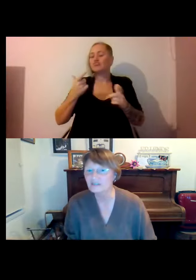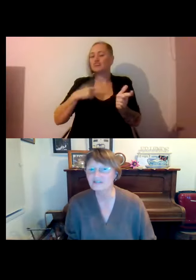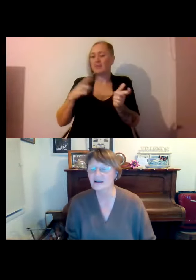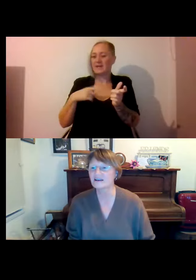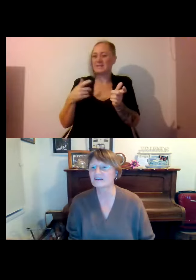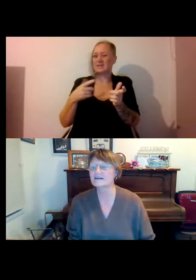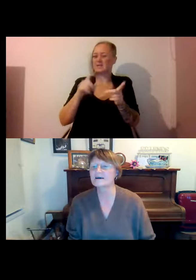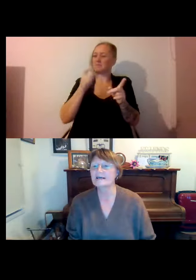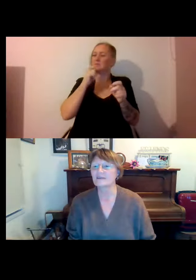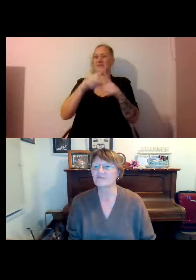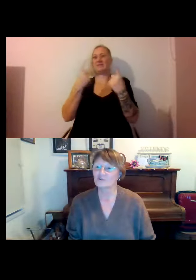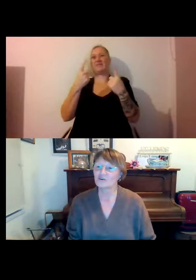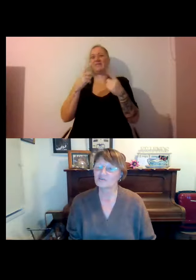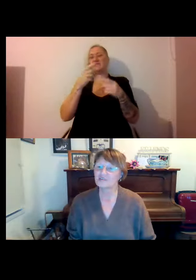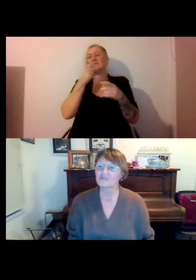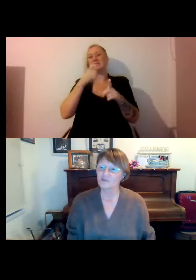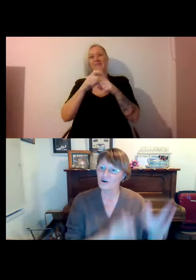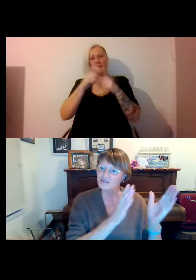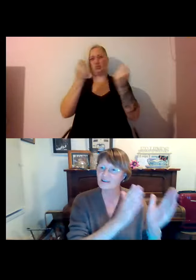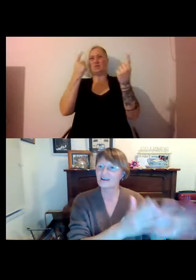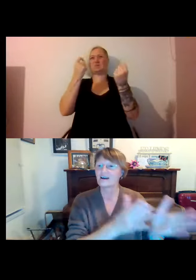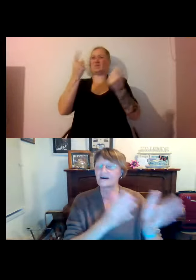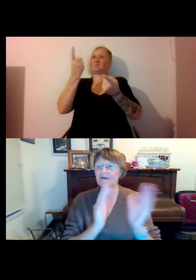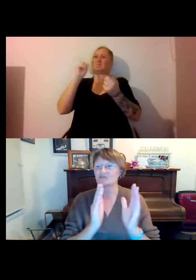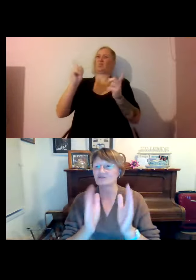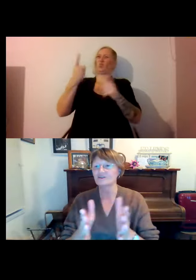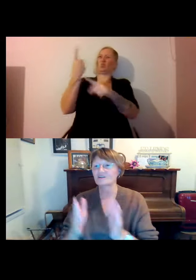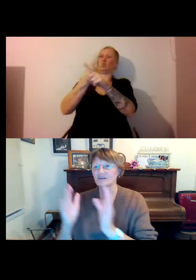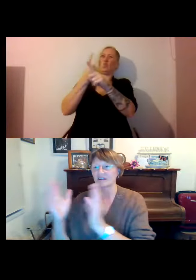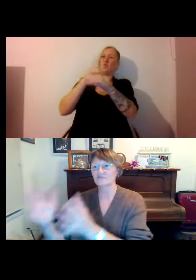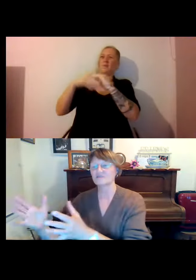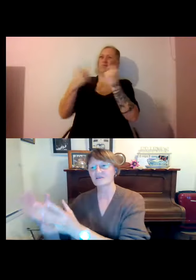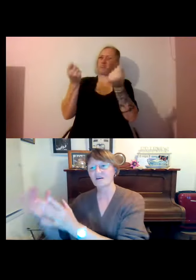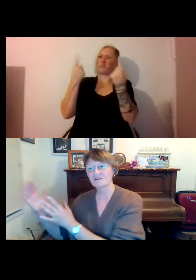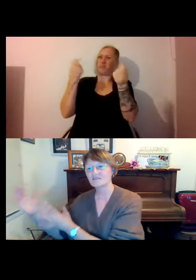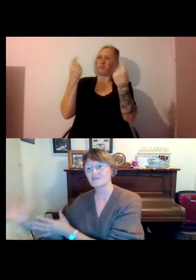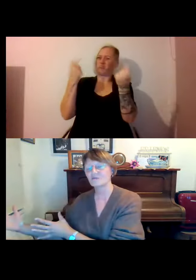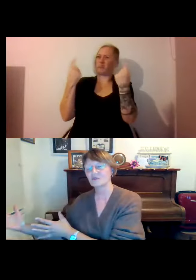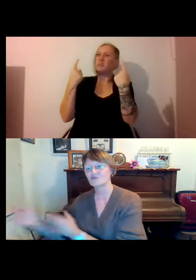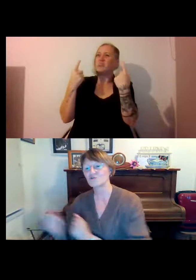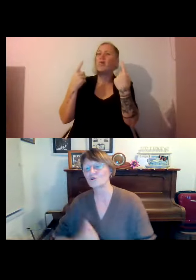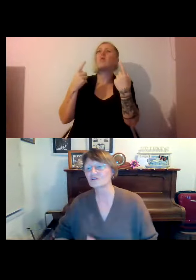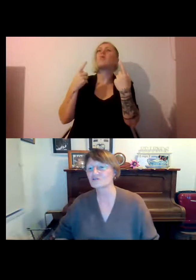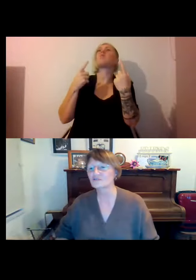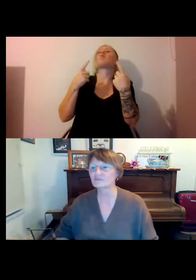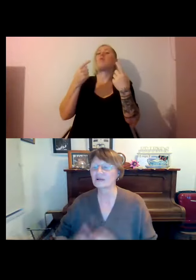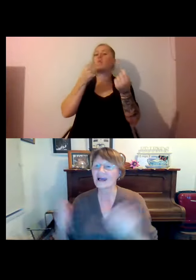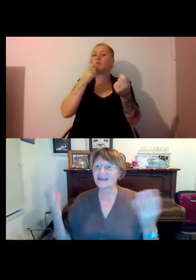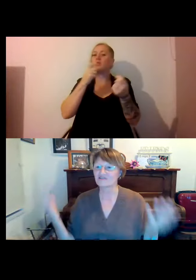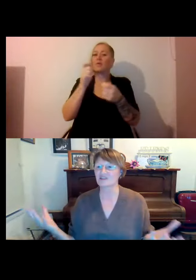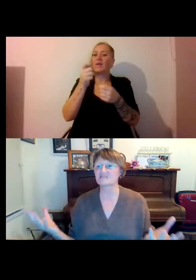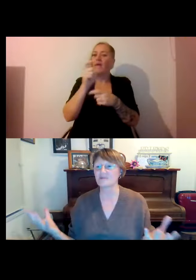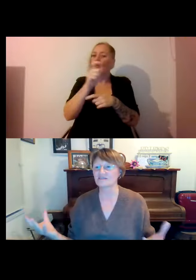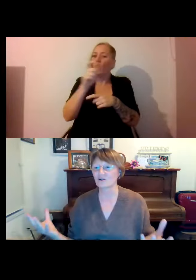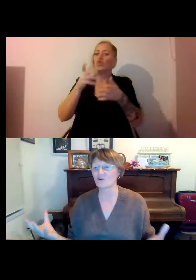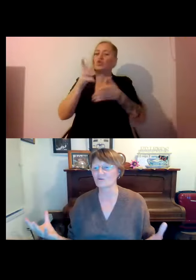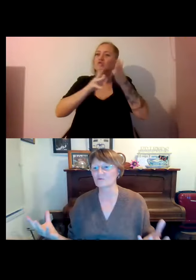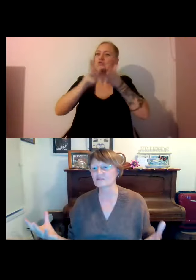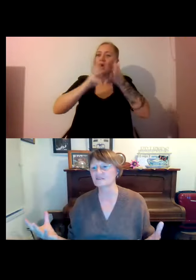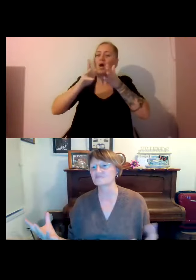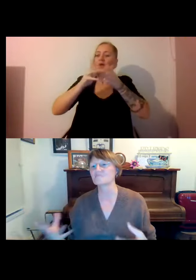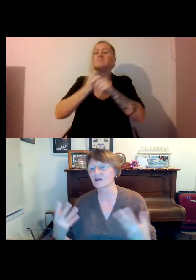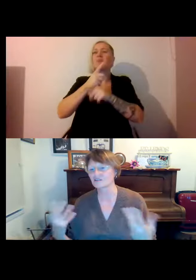people are saying. If you're using some nice discrete keyword signs when you're talking to them, it just makes a